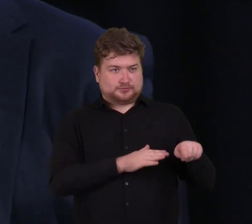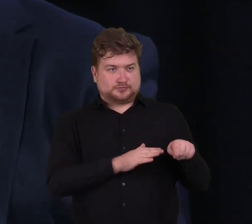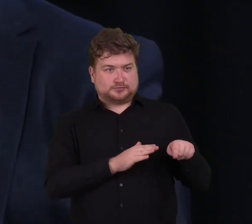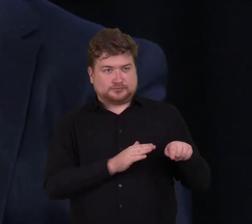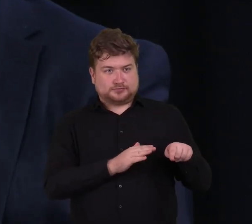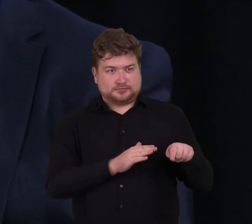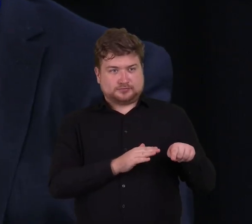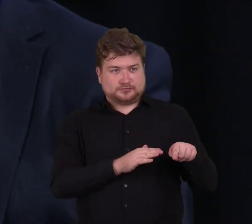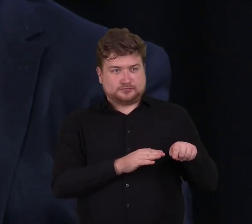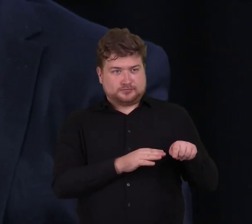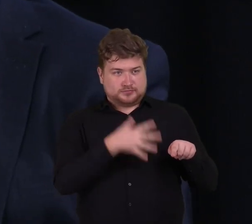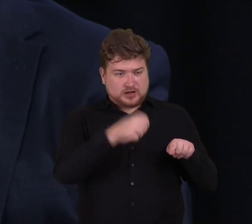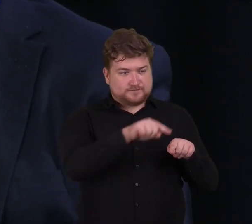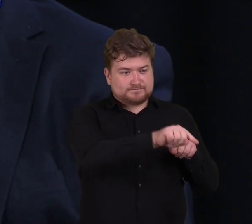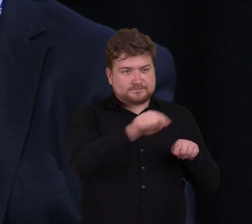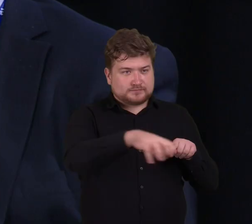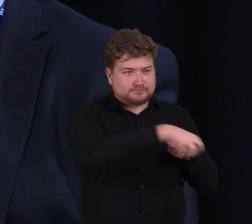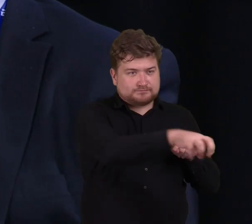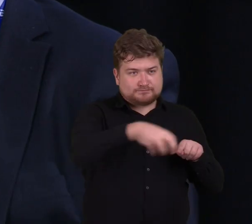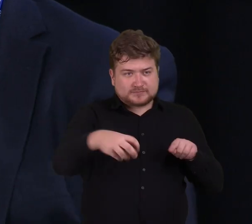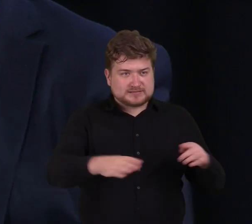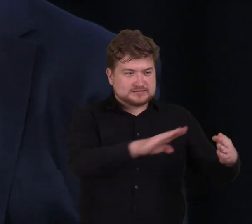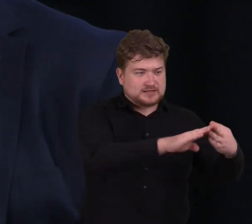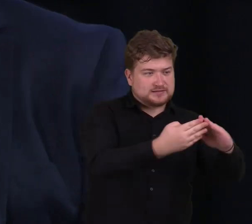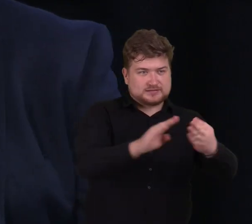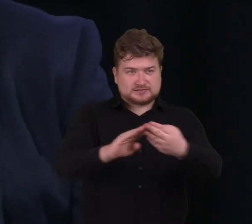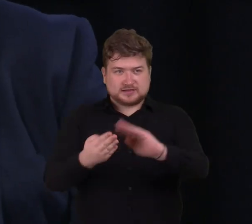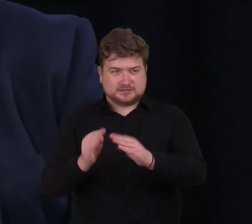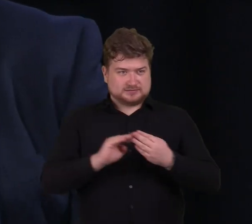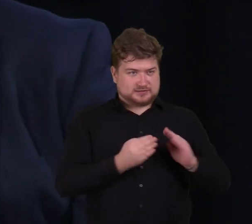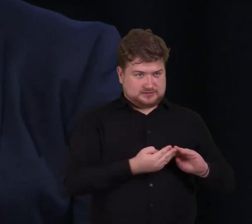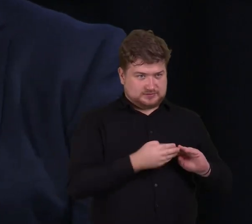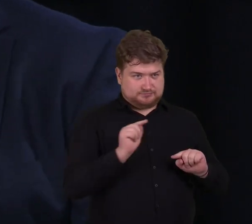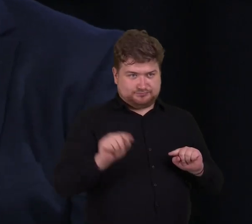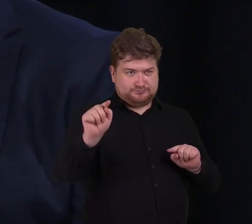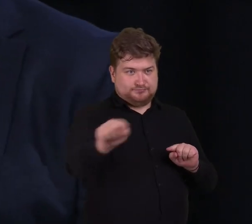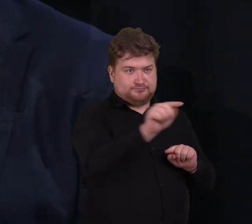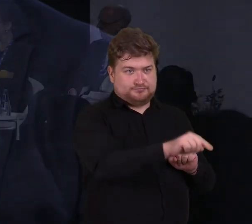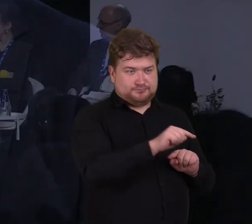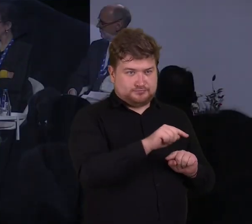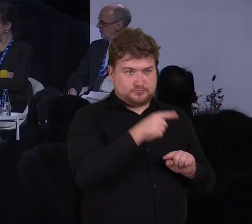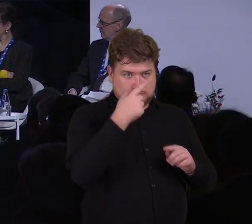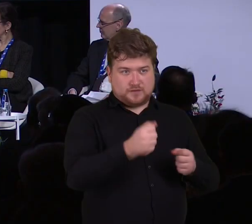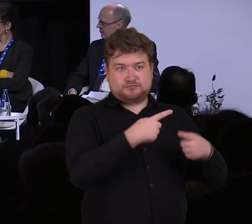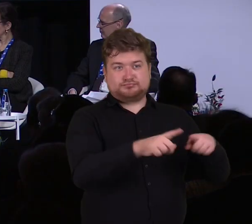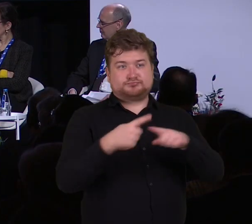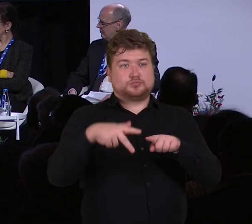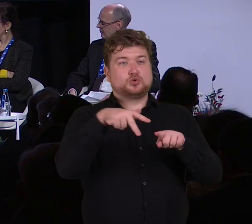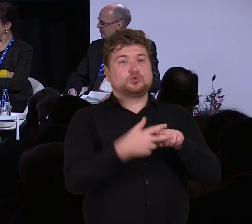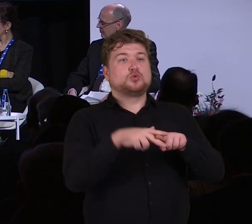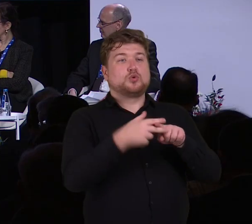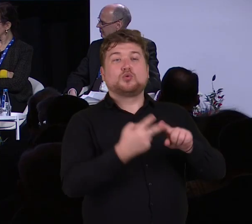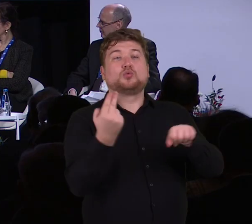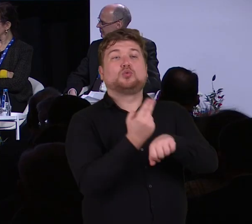1/3 of the allocation of regional program. Mm-hmm. So, but this is a link that